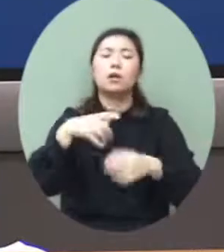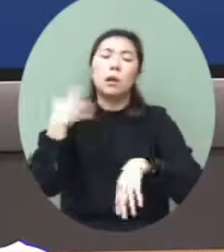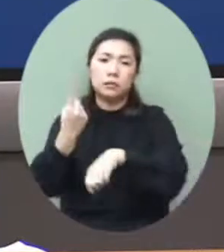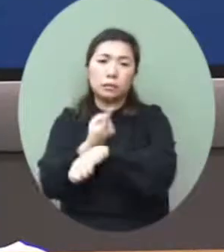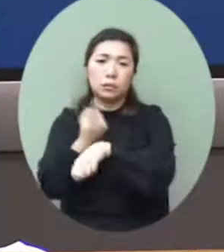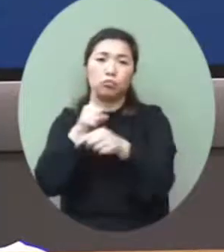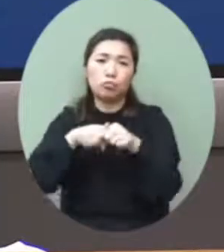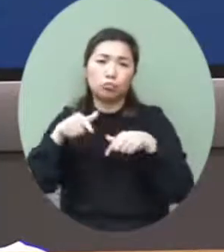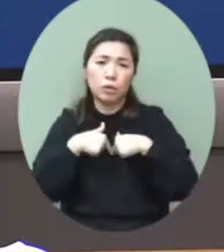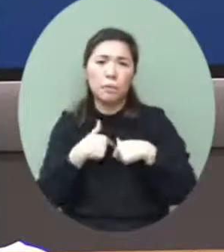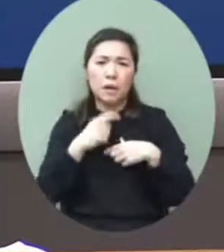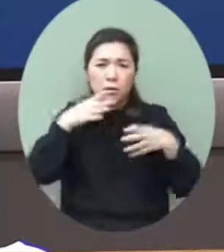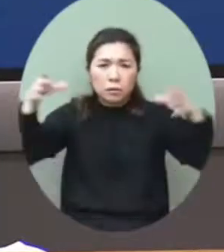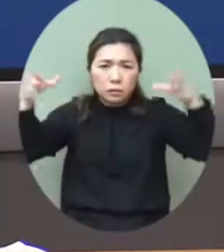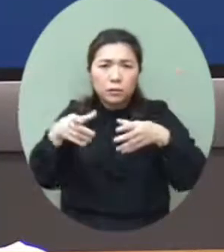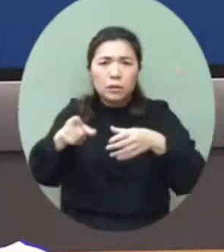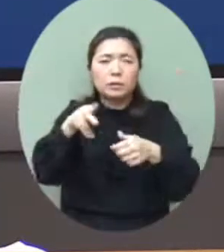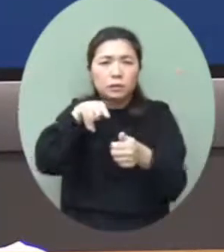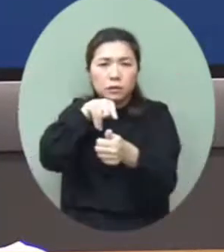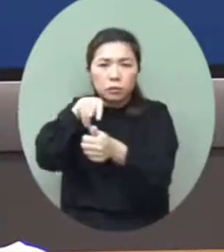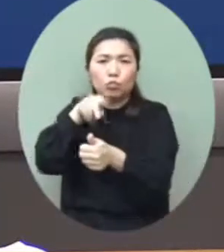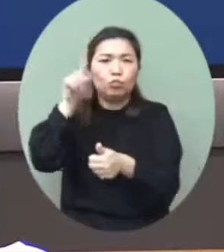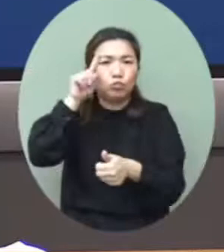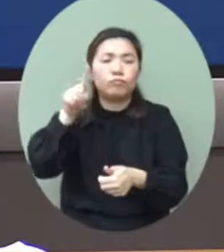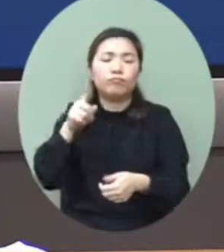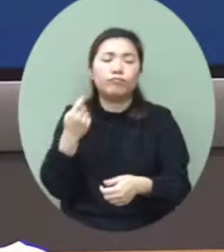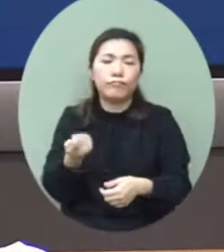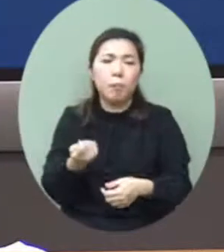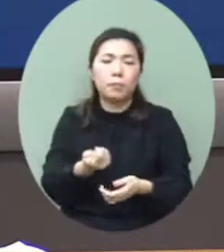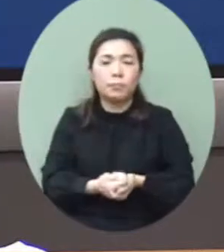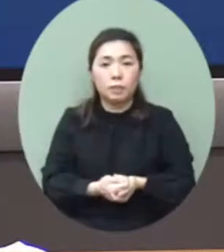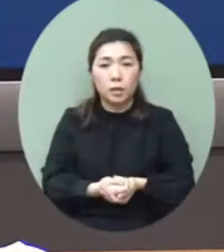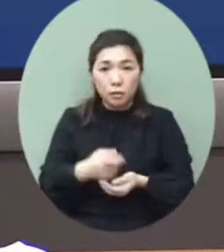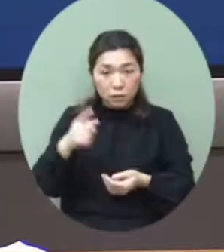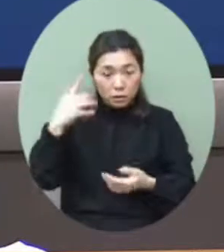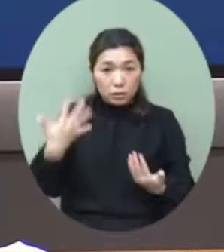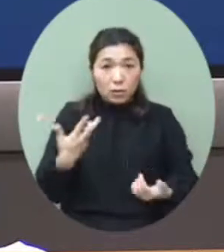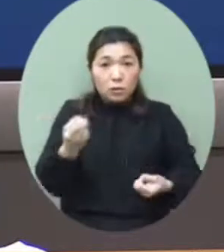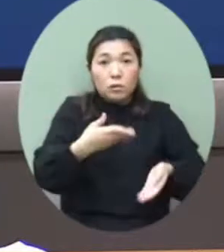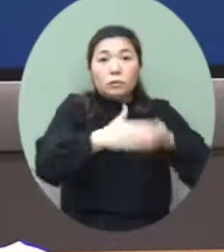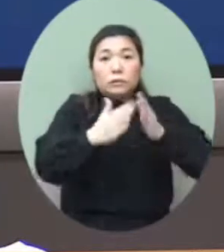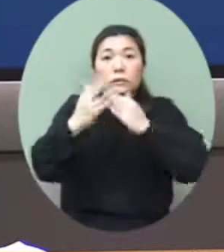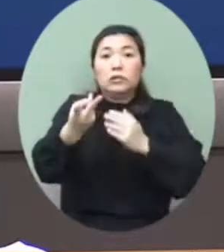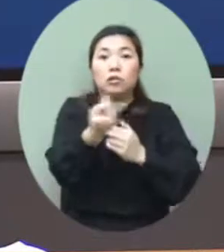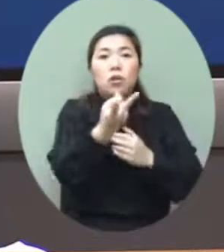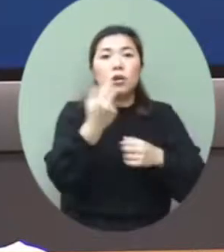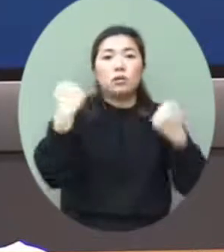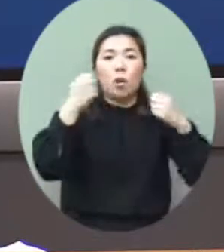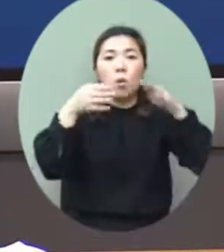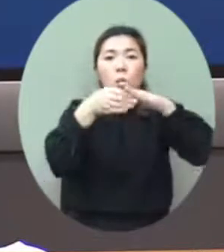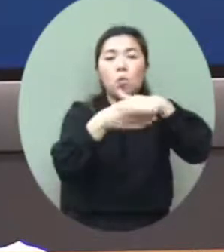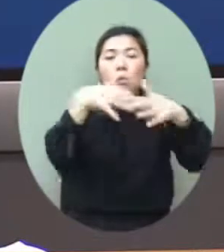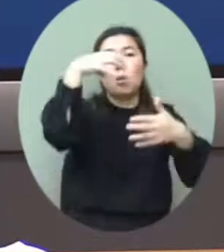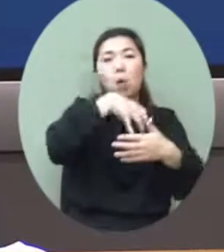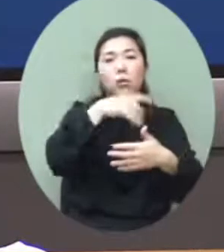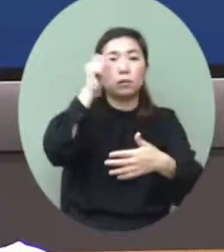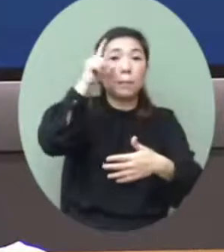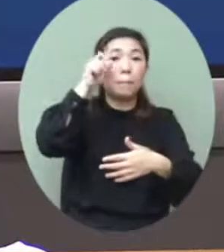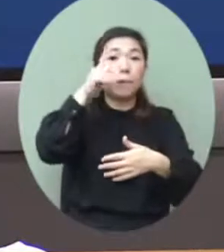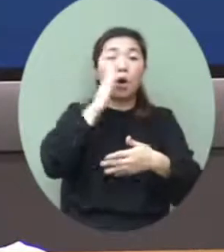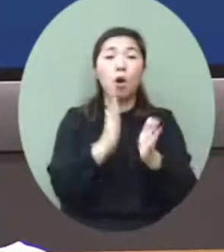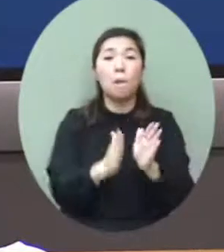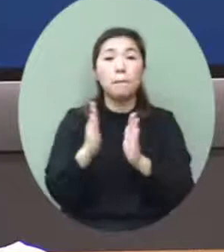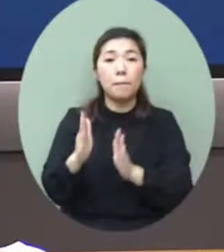as many holding centers and community isolation facilities for our